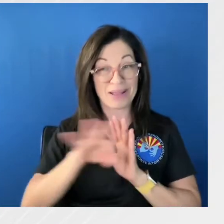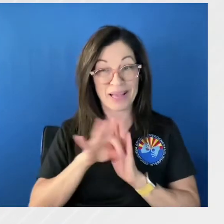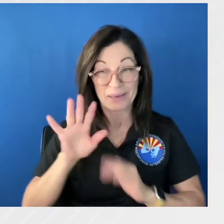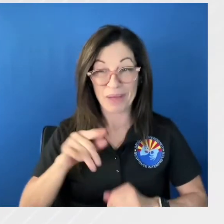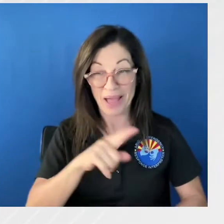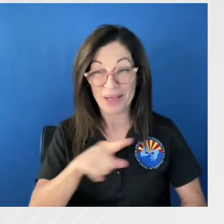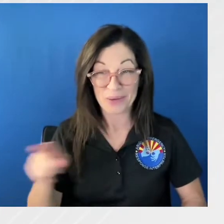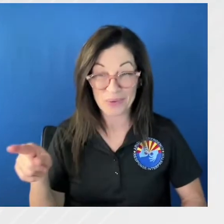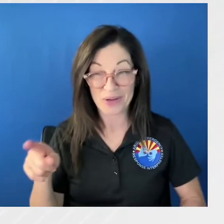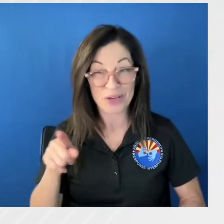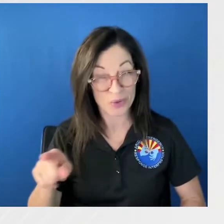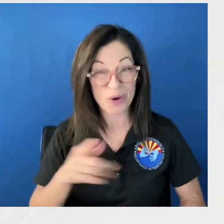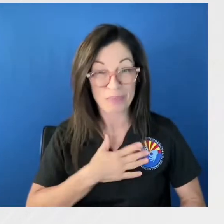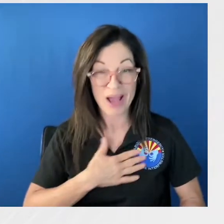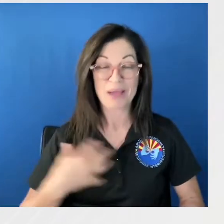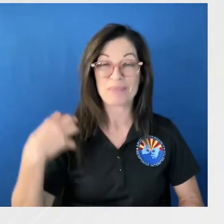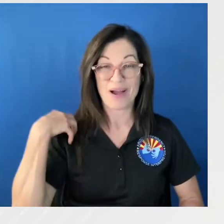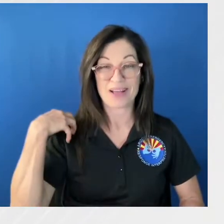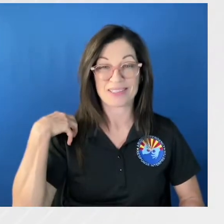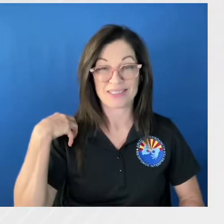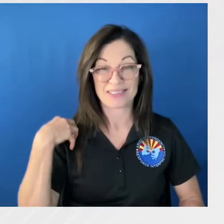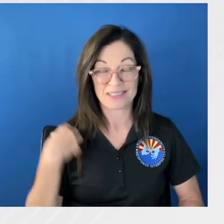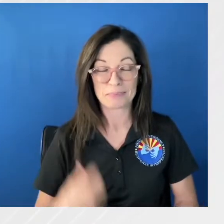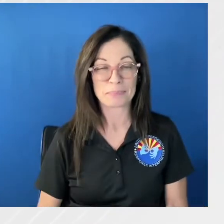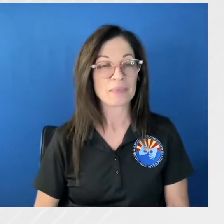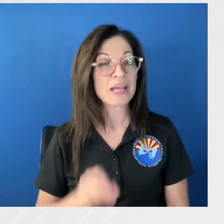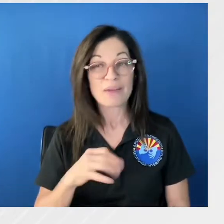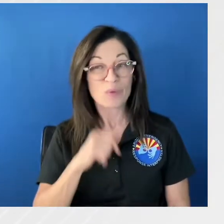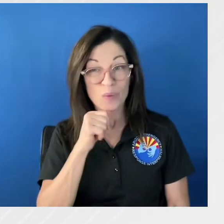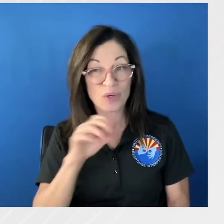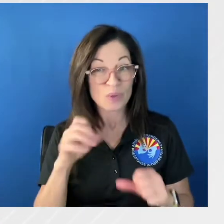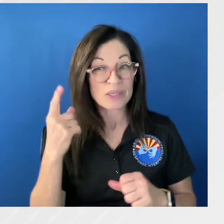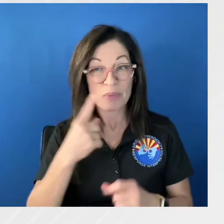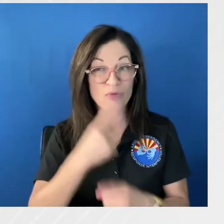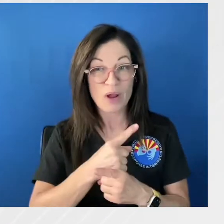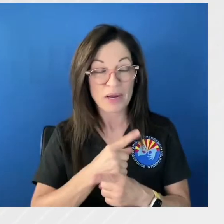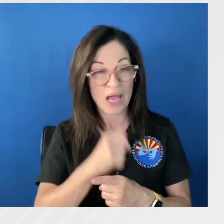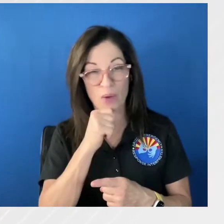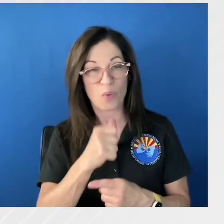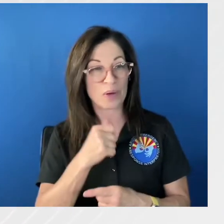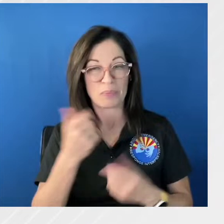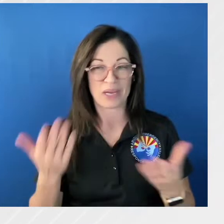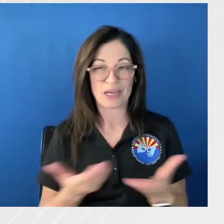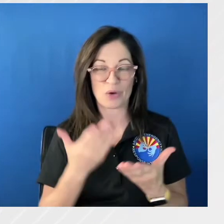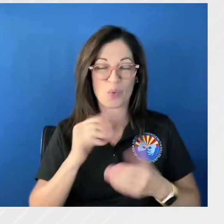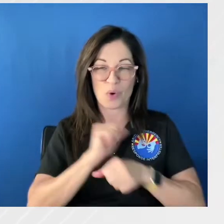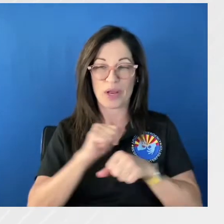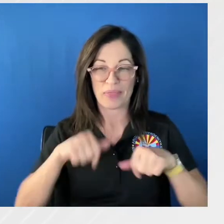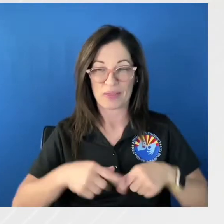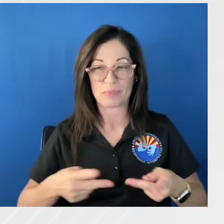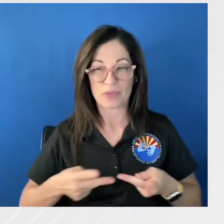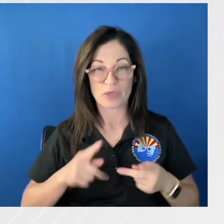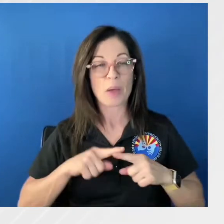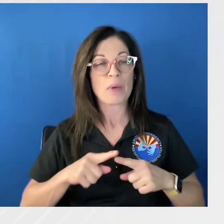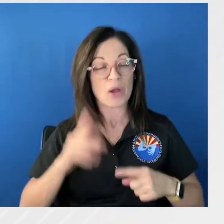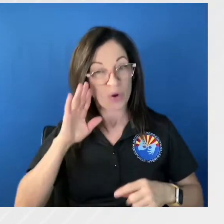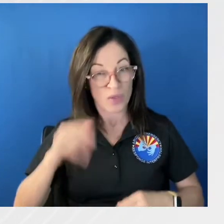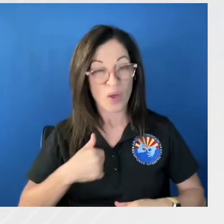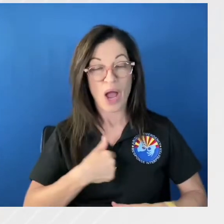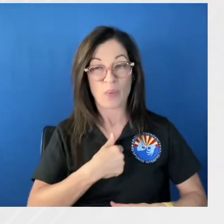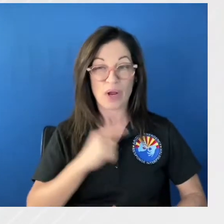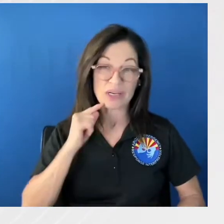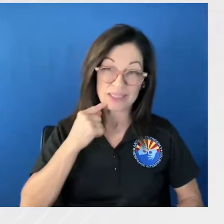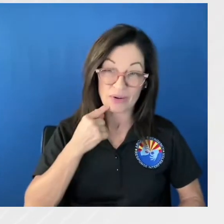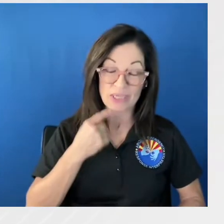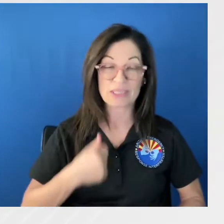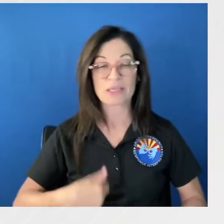You are my boss. And if we weren't doing something right, I wouldn't be sitting in this seat. But please know that we take it seriously. Myself and my deputies, they mess with you, they